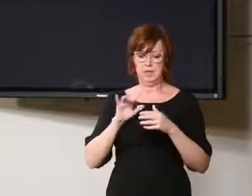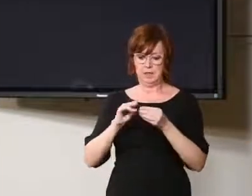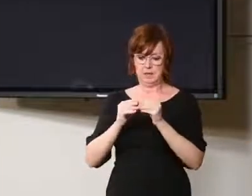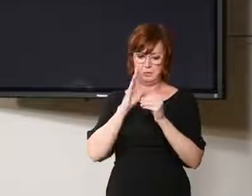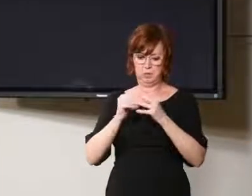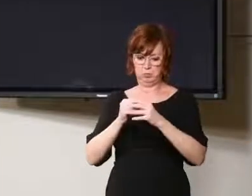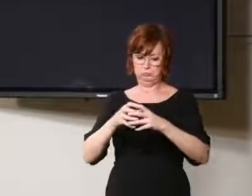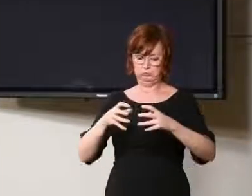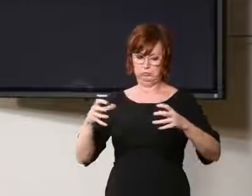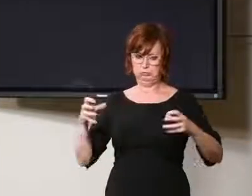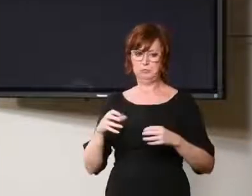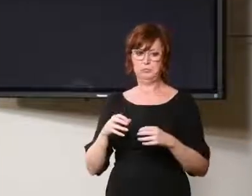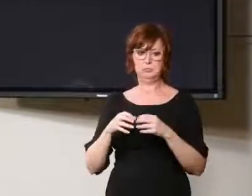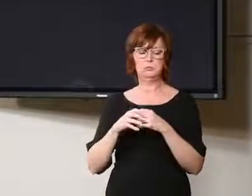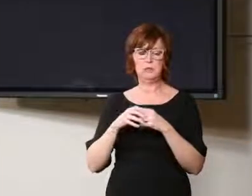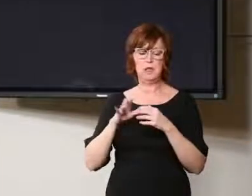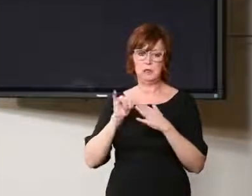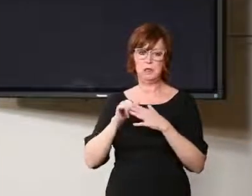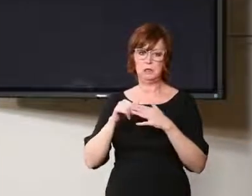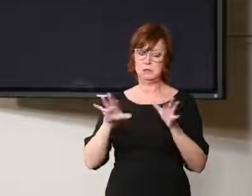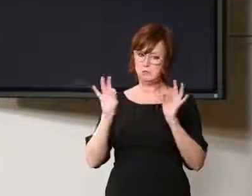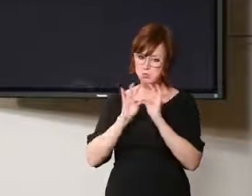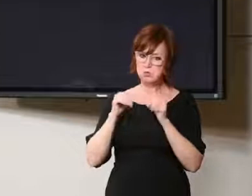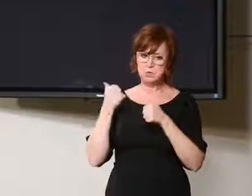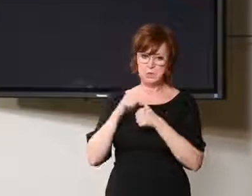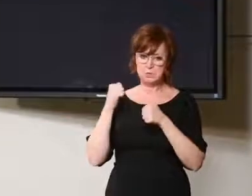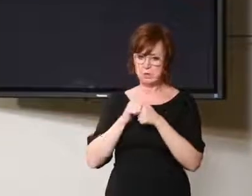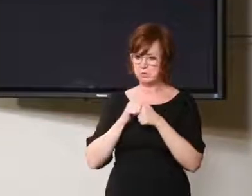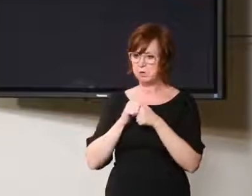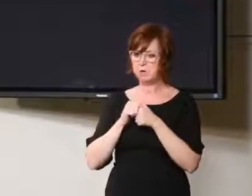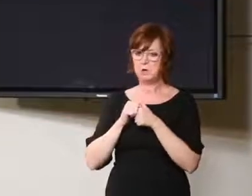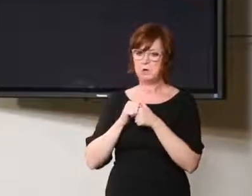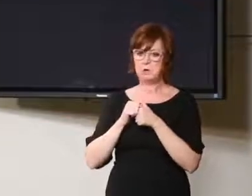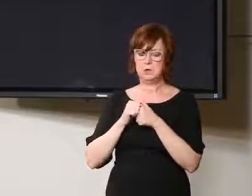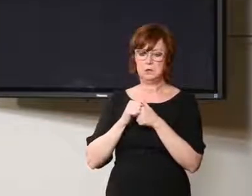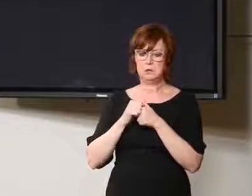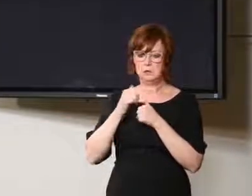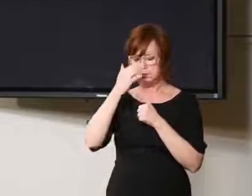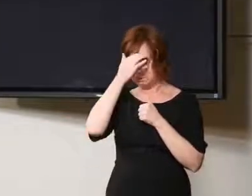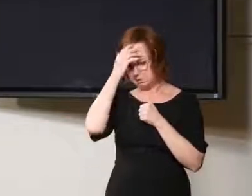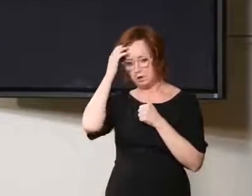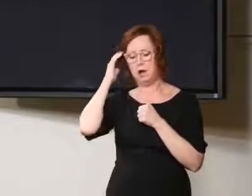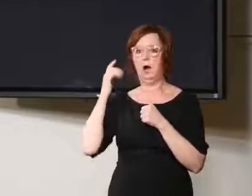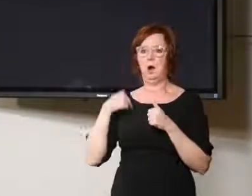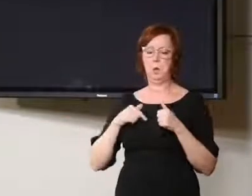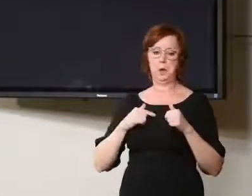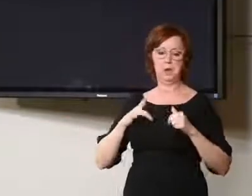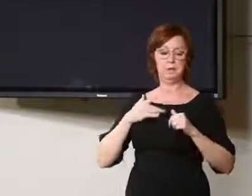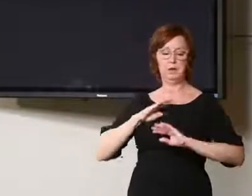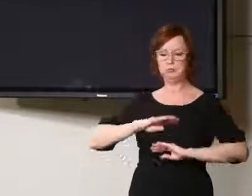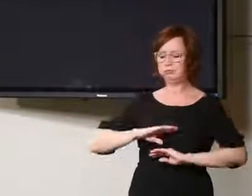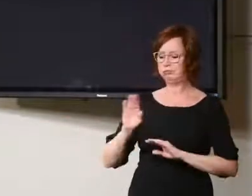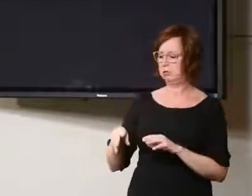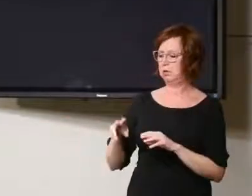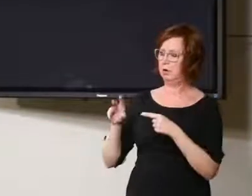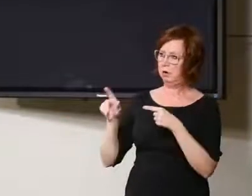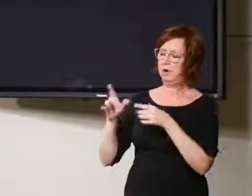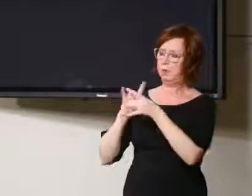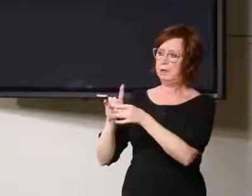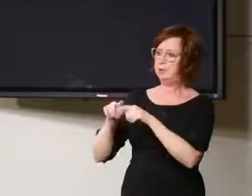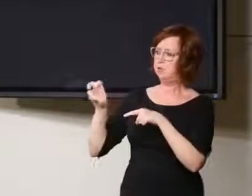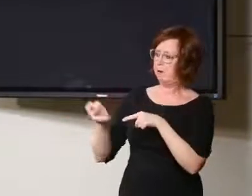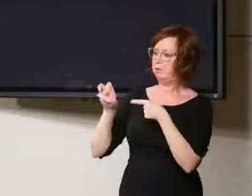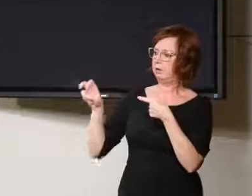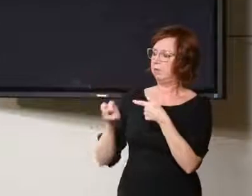known source of exposure. And I think that's really important for us to remember that now is not just due to travel. We really need to accept that we have